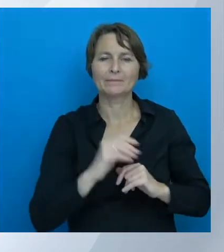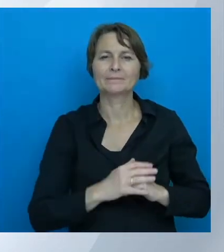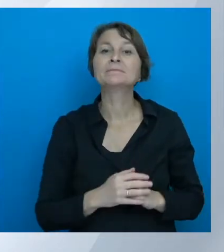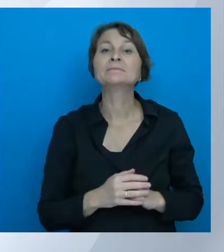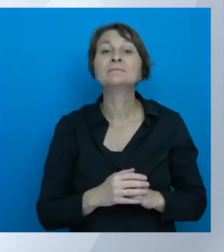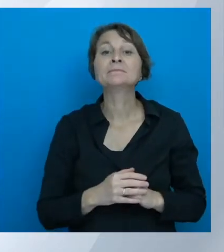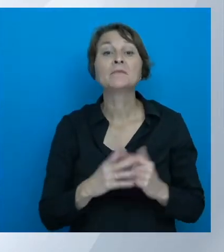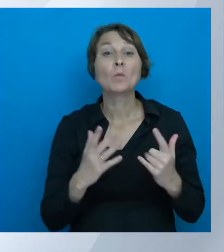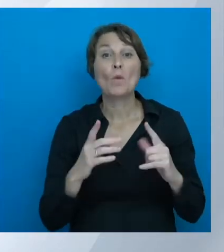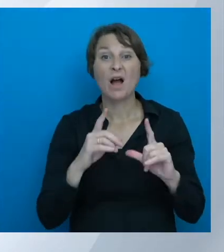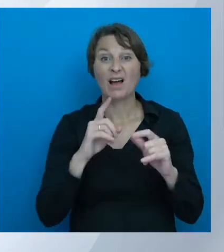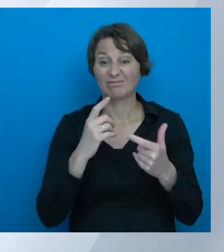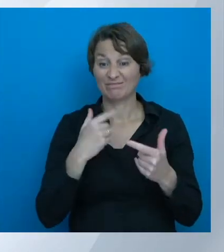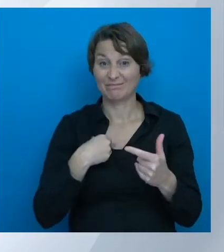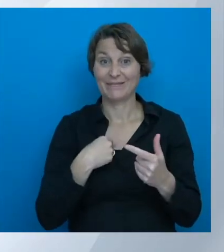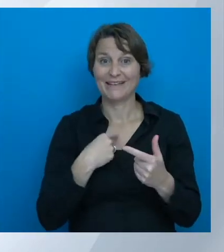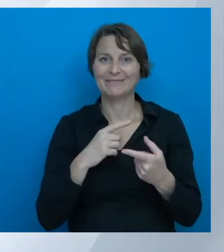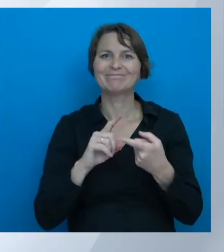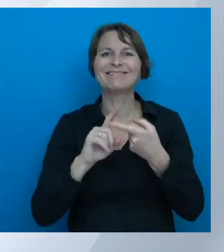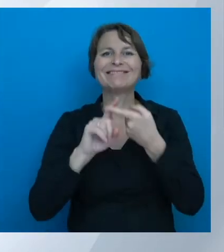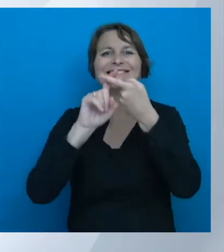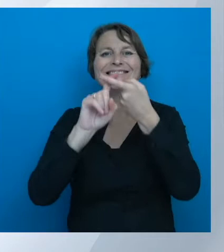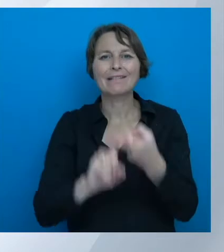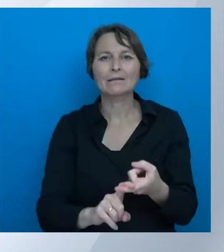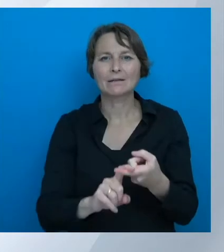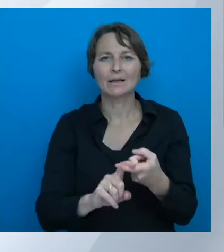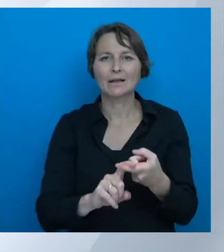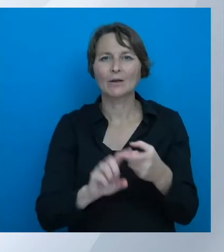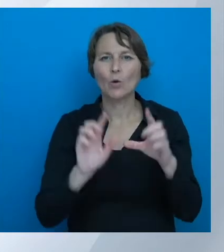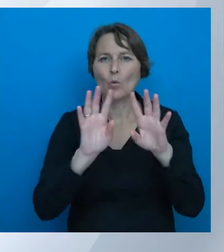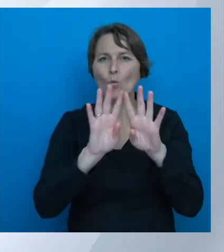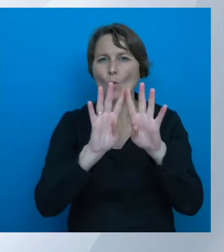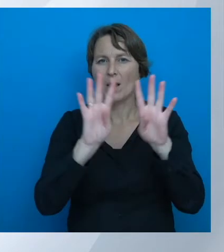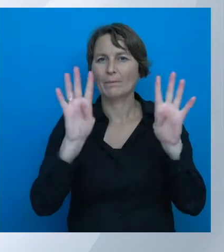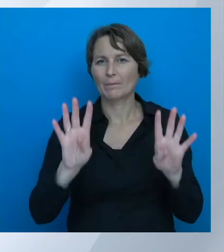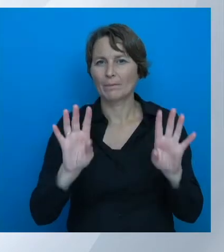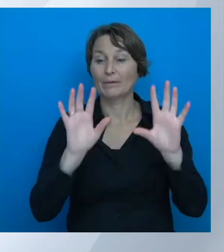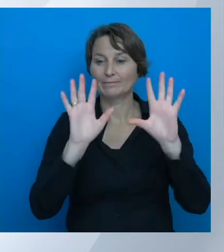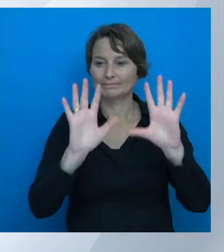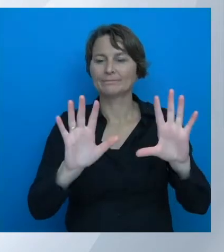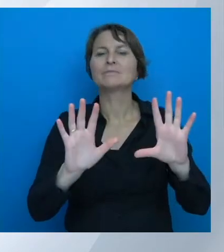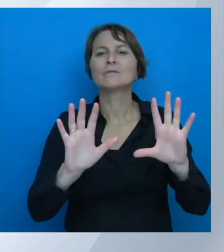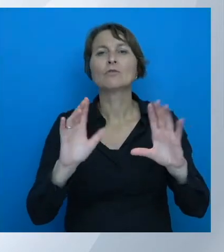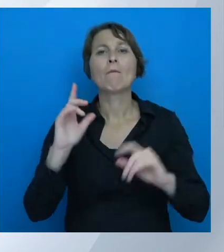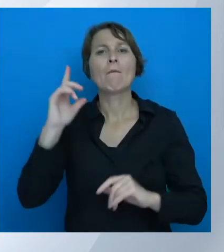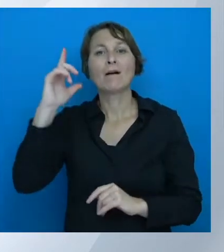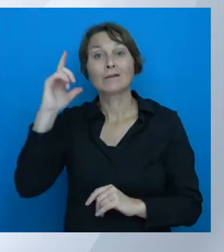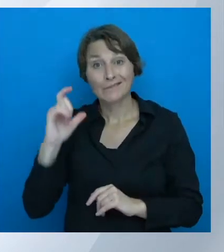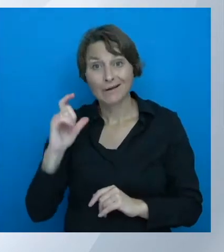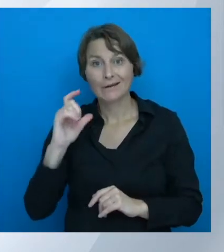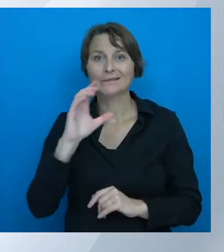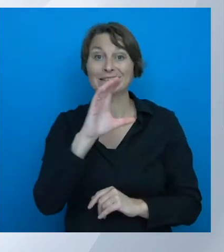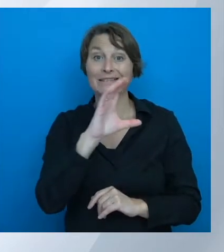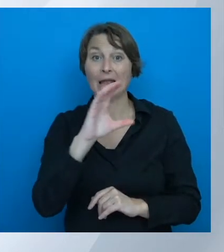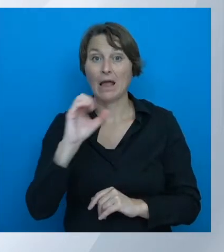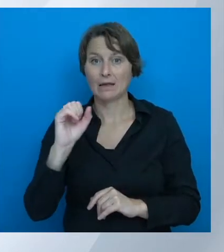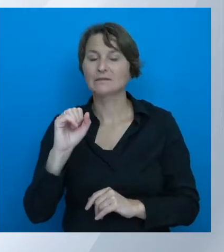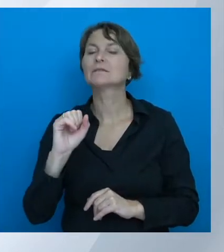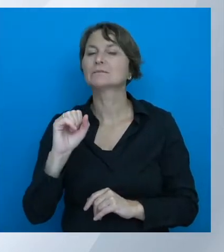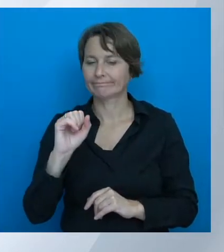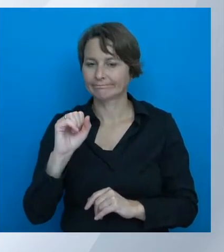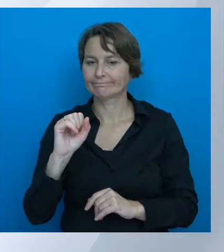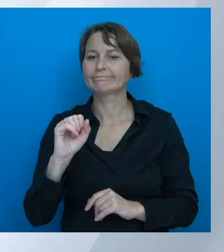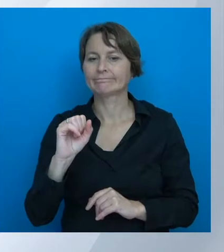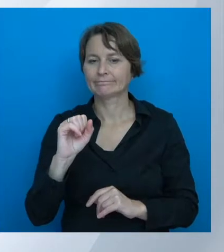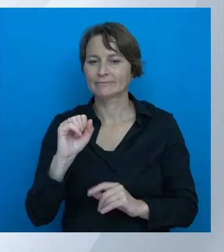static Angular site, is I've just had to change my startup CS just so that I can do cross-origin